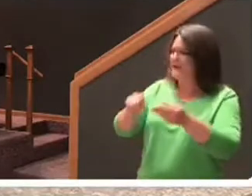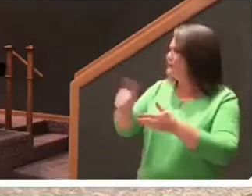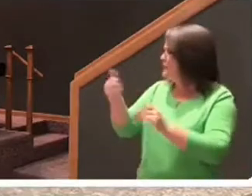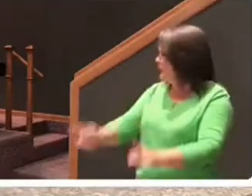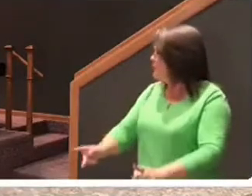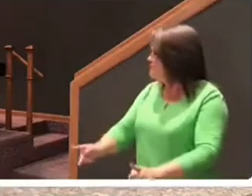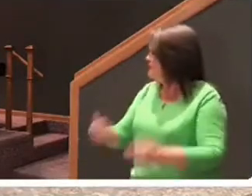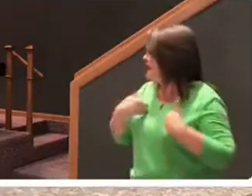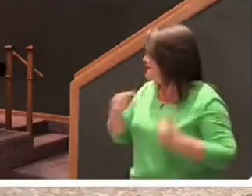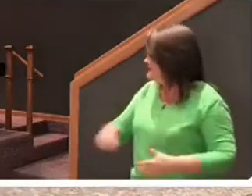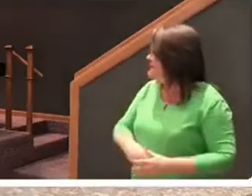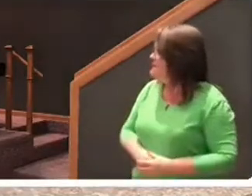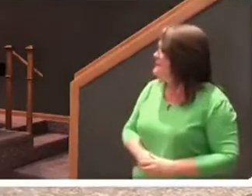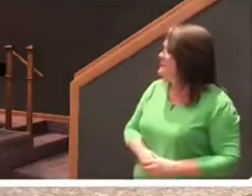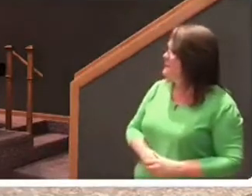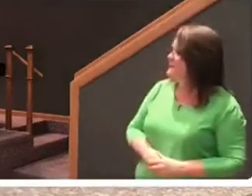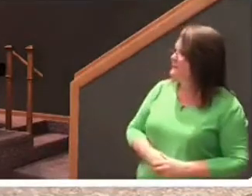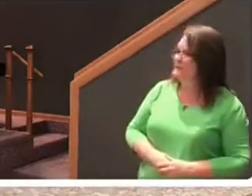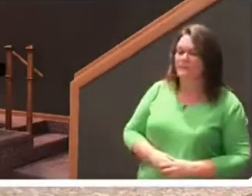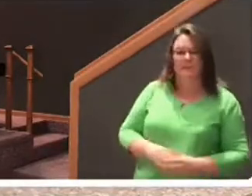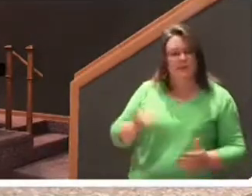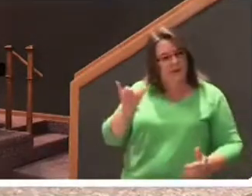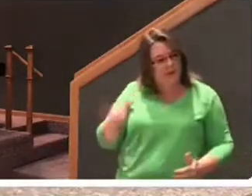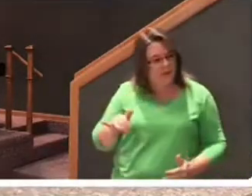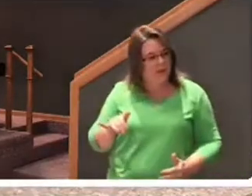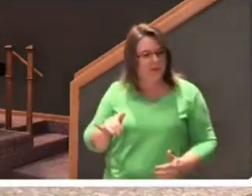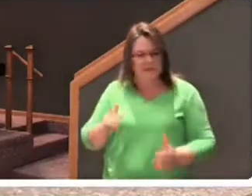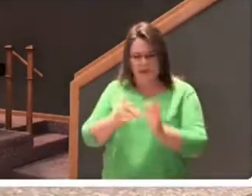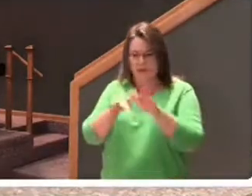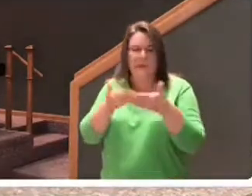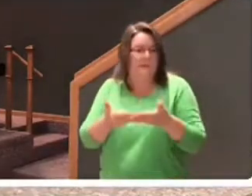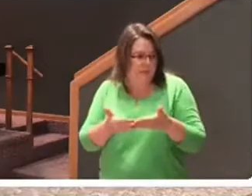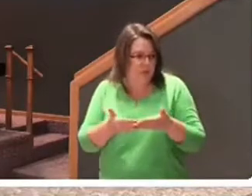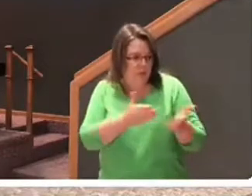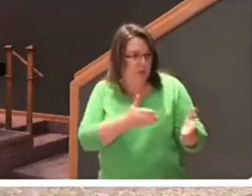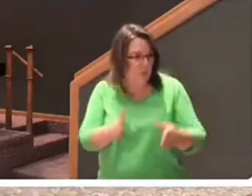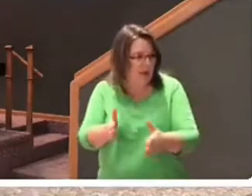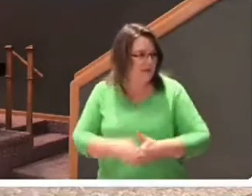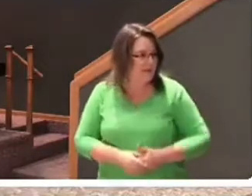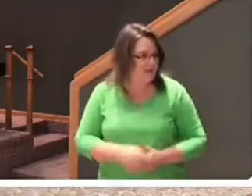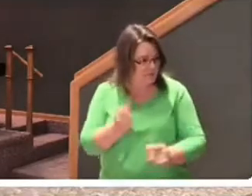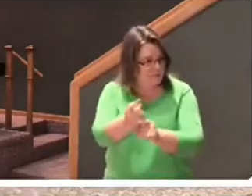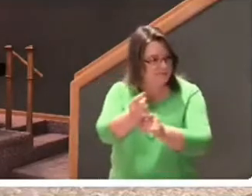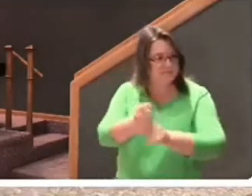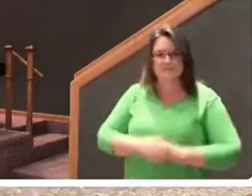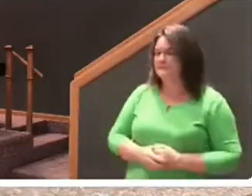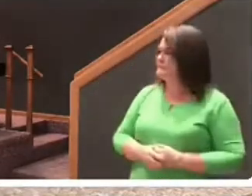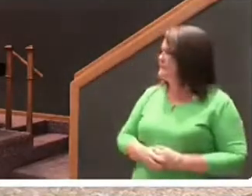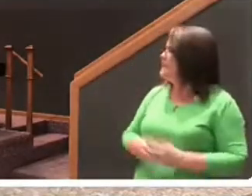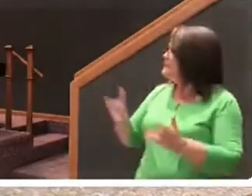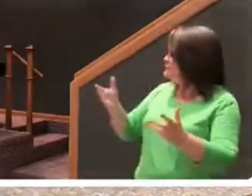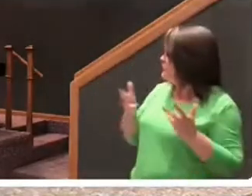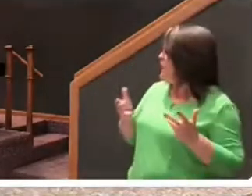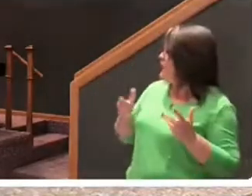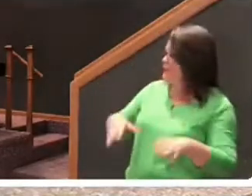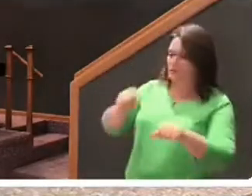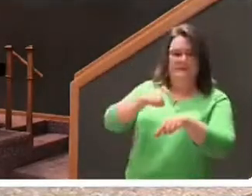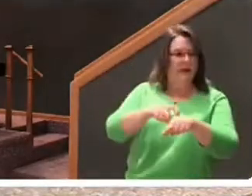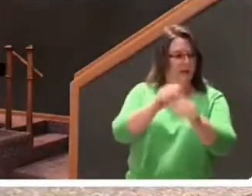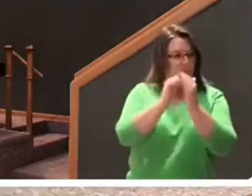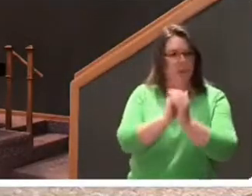else. I mean, that's the biblical pattern, isn't it? And so I want you to spend time